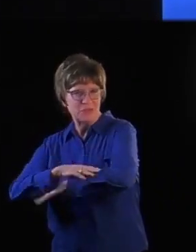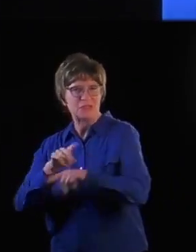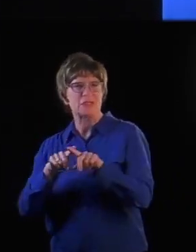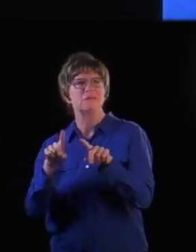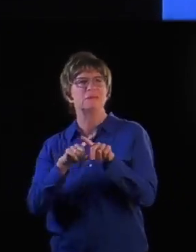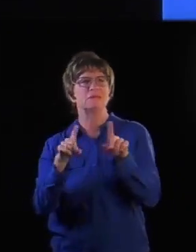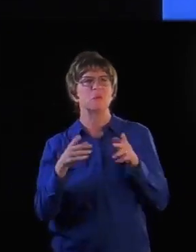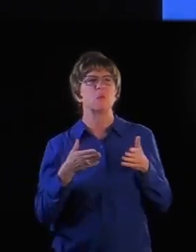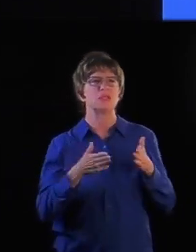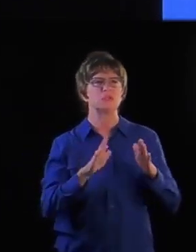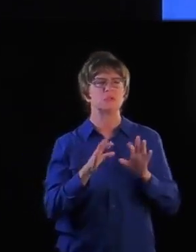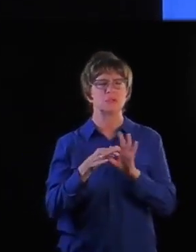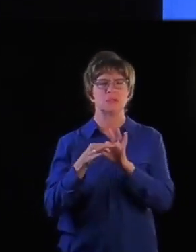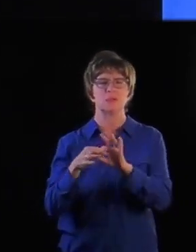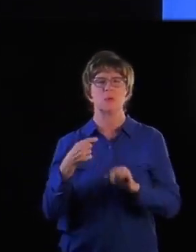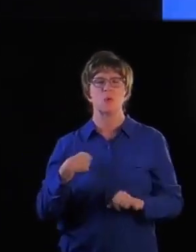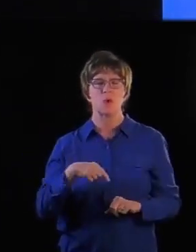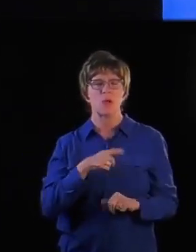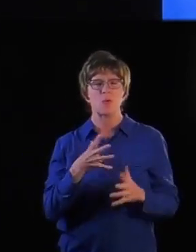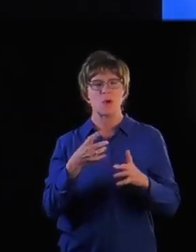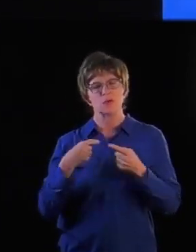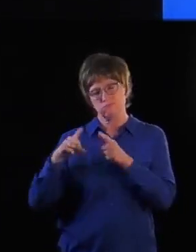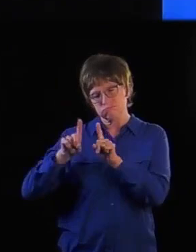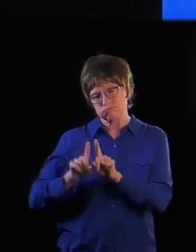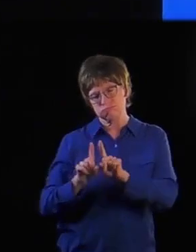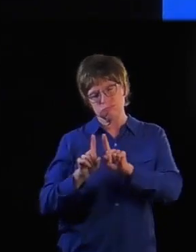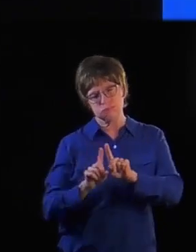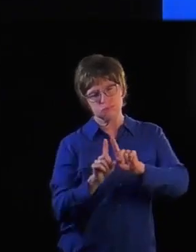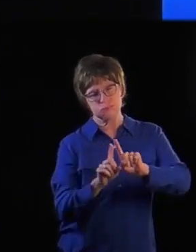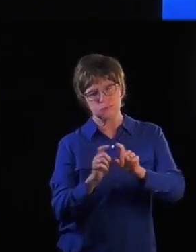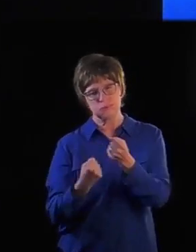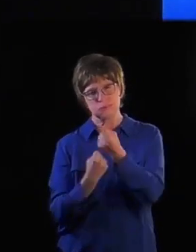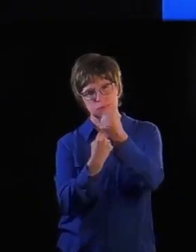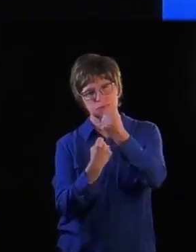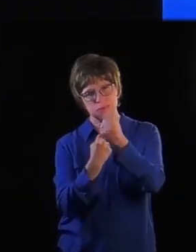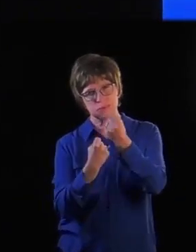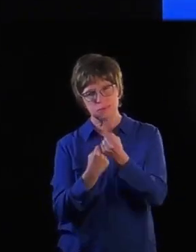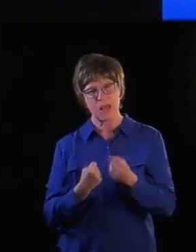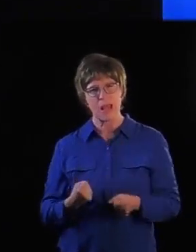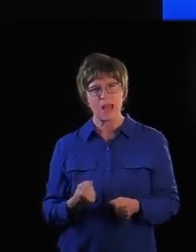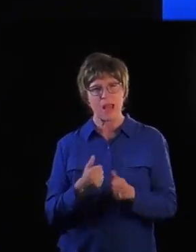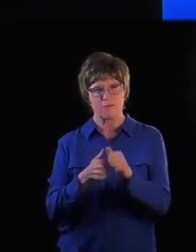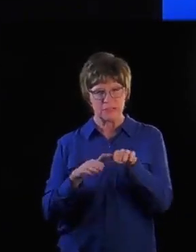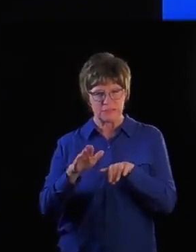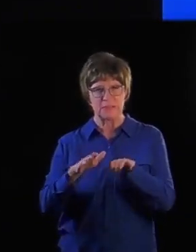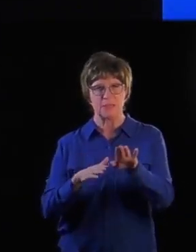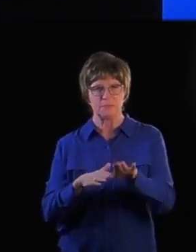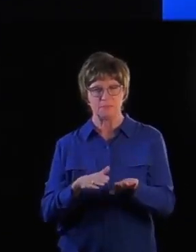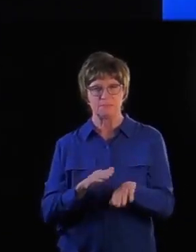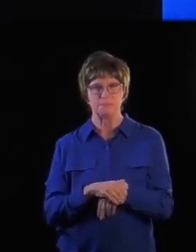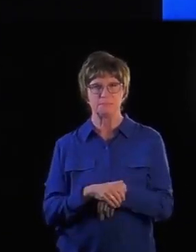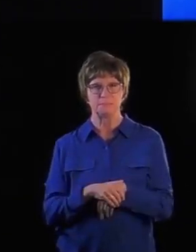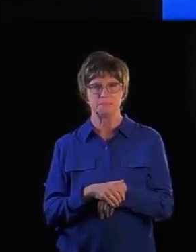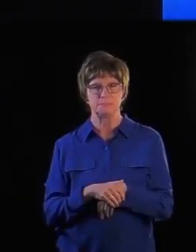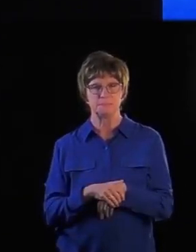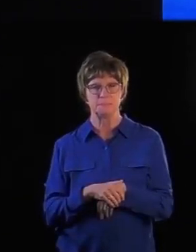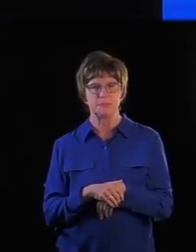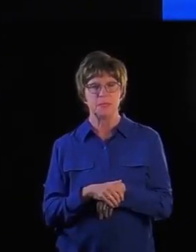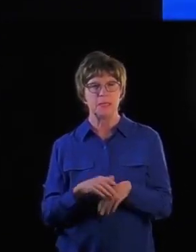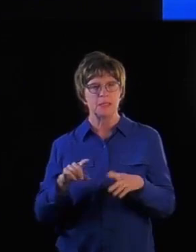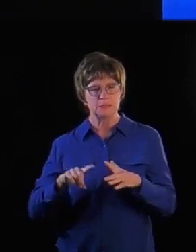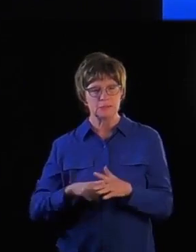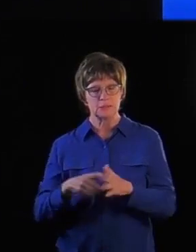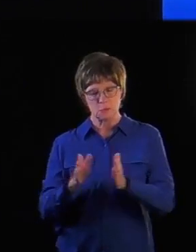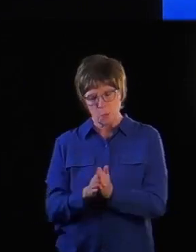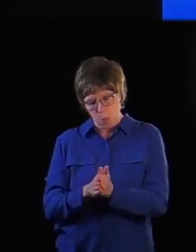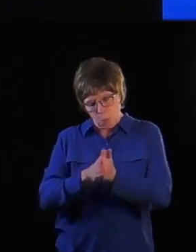just love to walk with you and be there for you every step of the way. You know, it really starts with opening up the